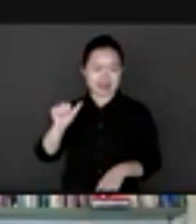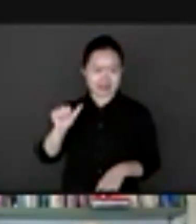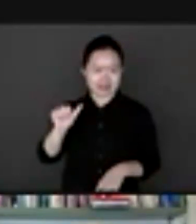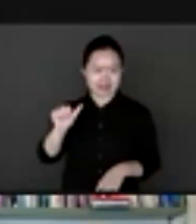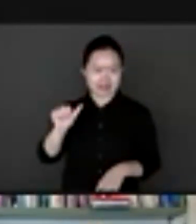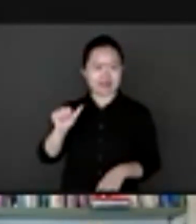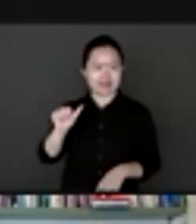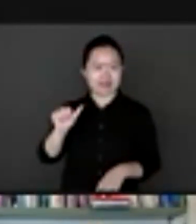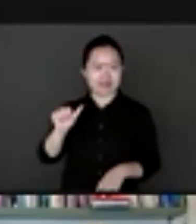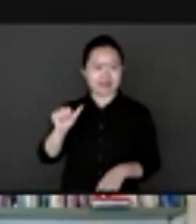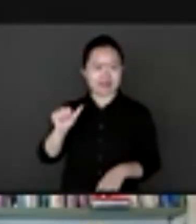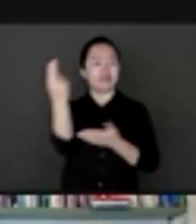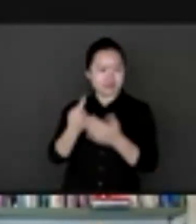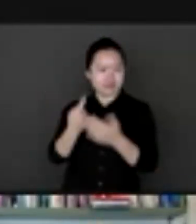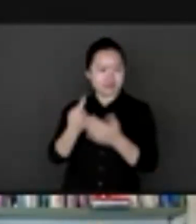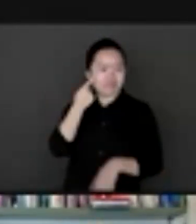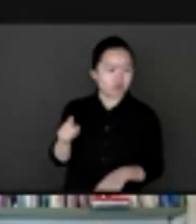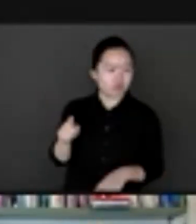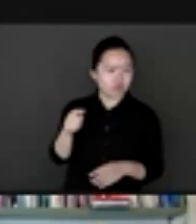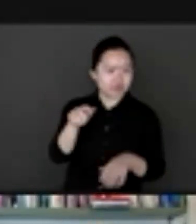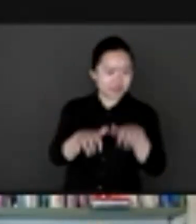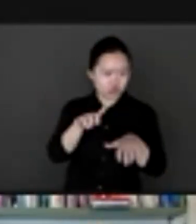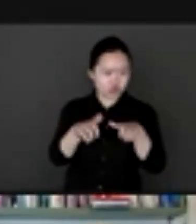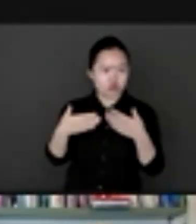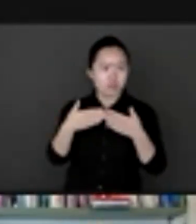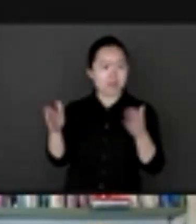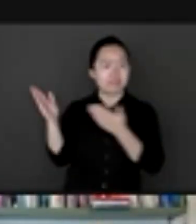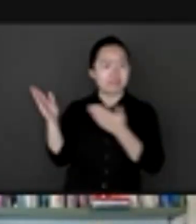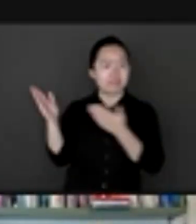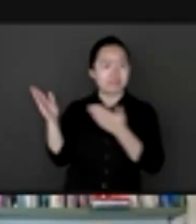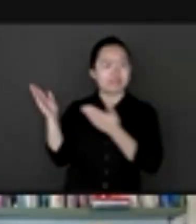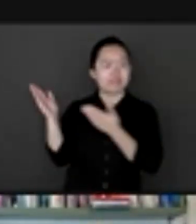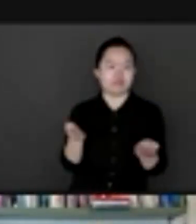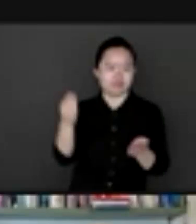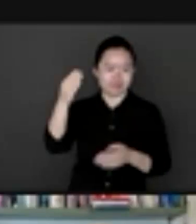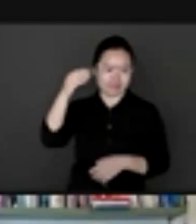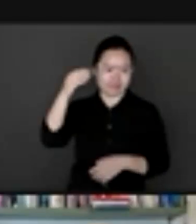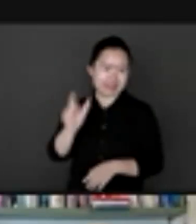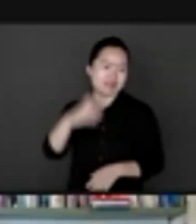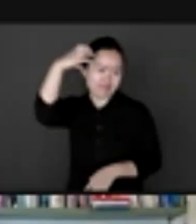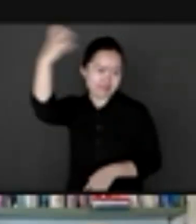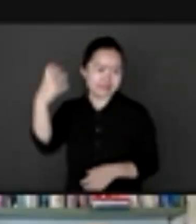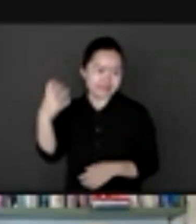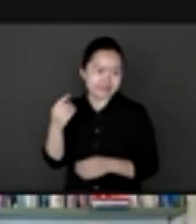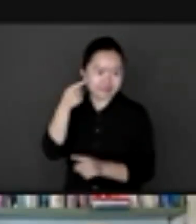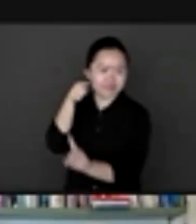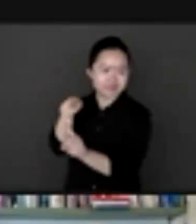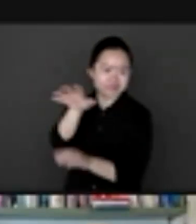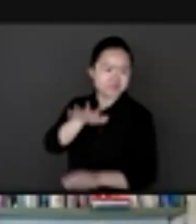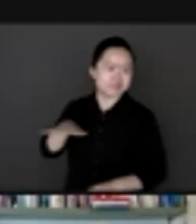Digital Transformation of the Italian government. We will explore together briefly Design System